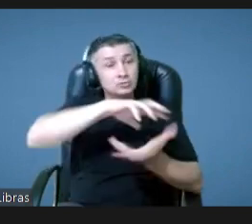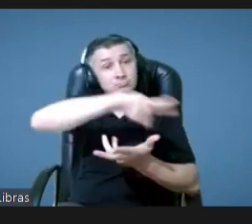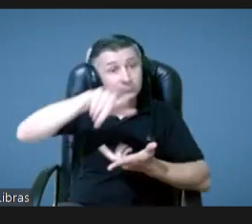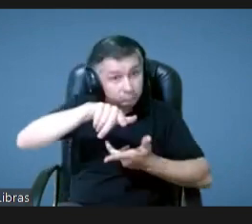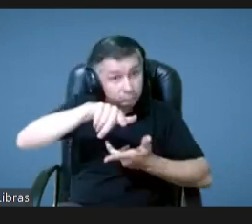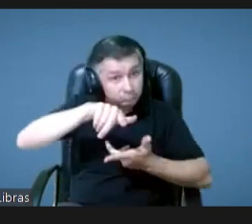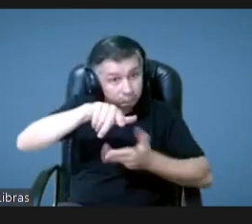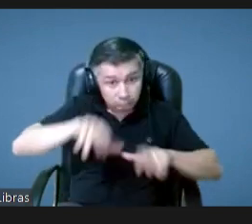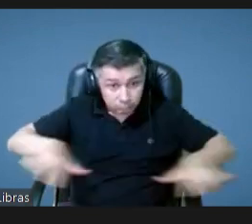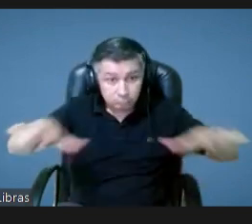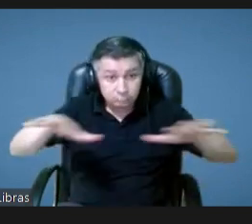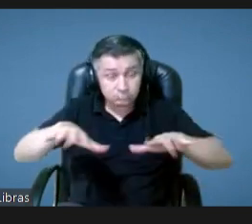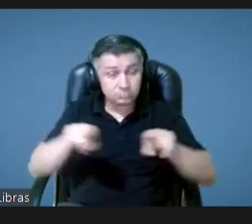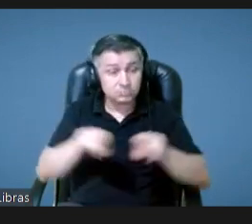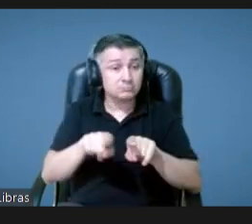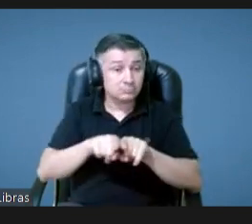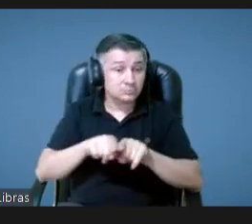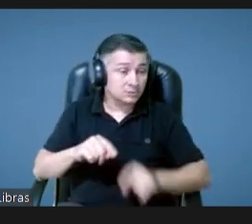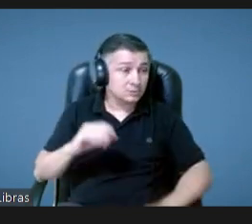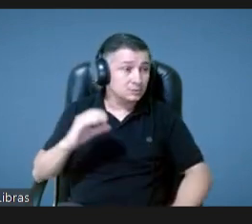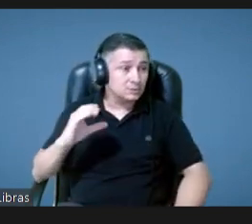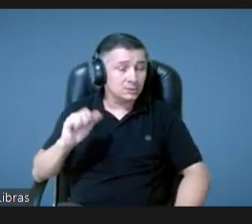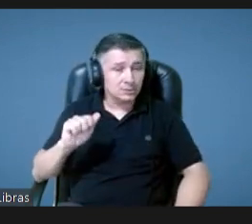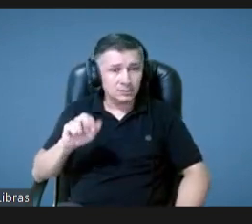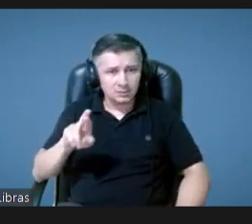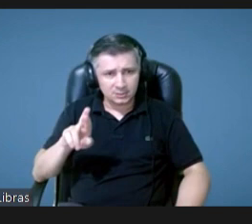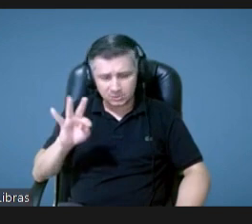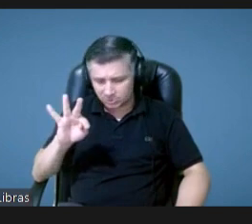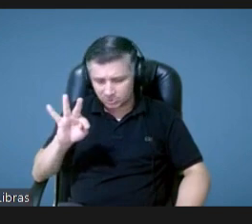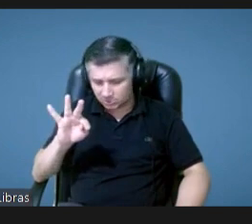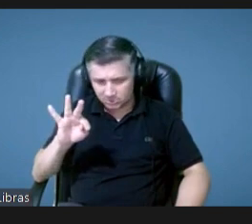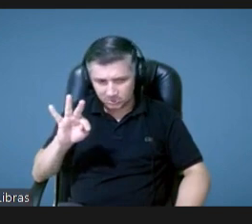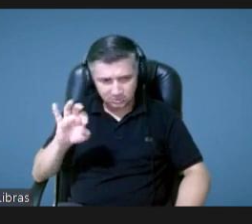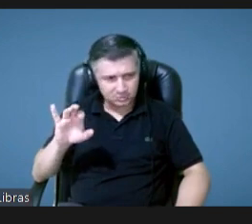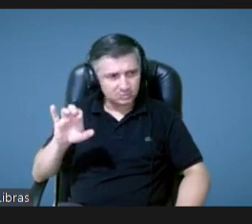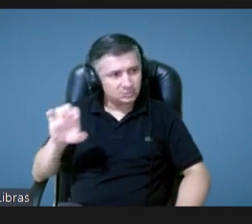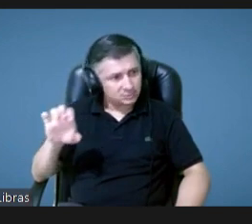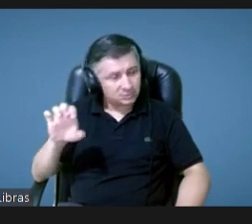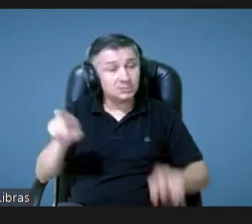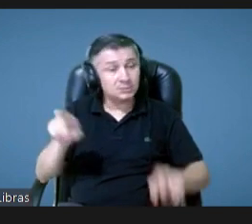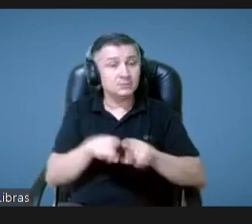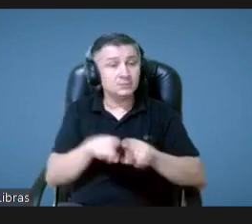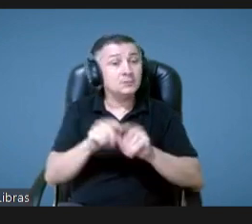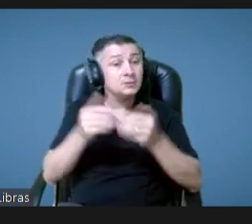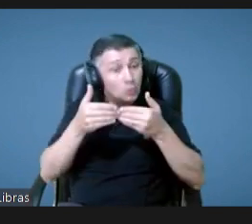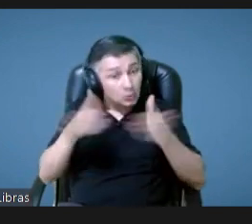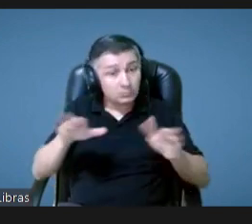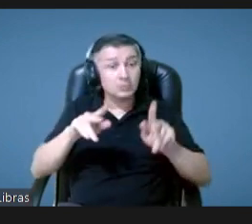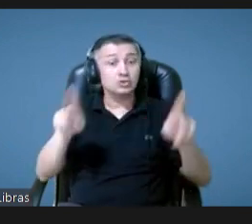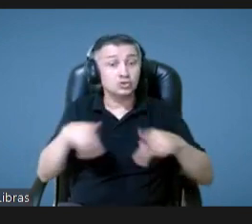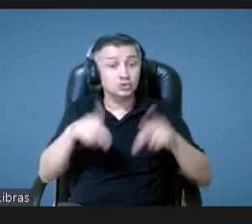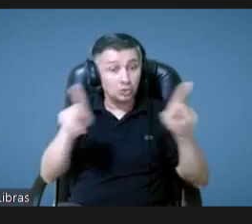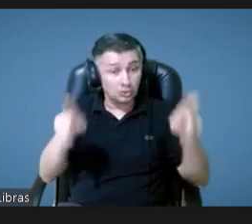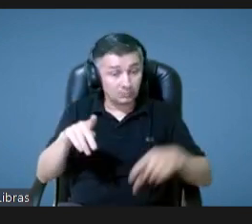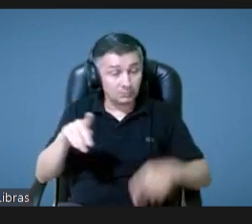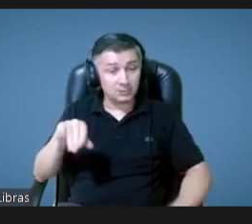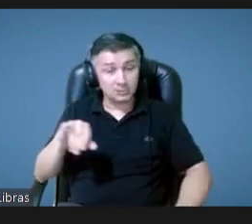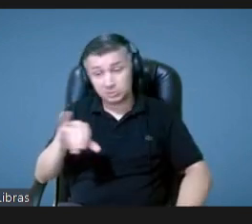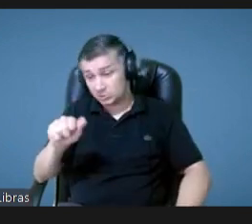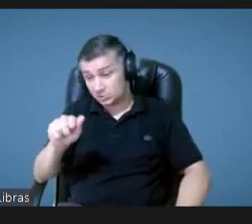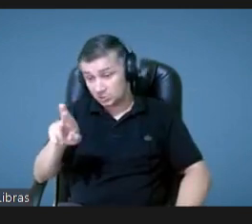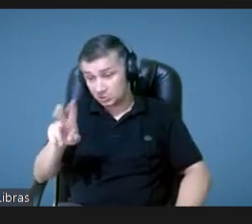some flagship stores such as Cartier opened